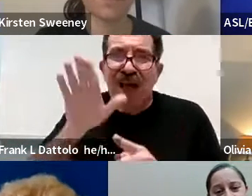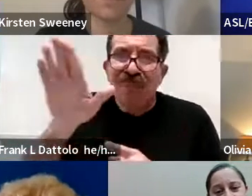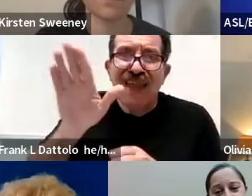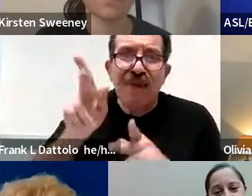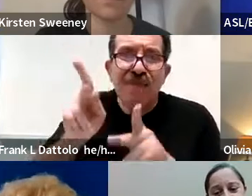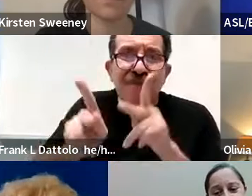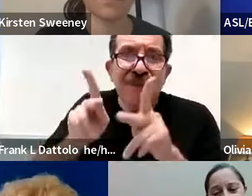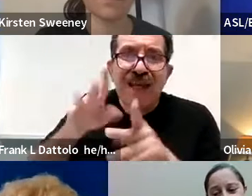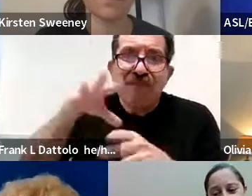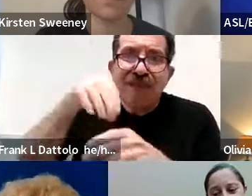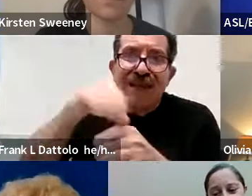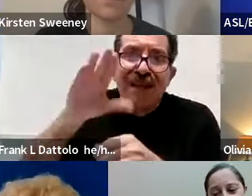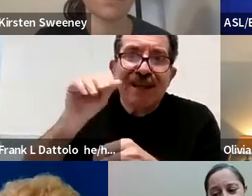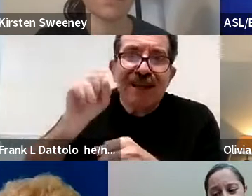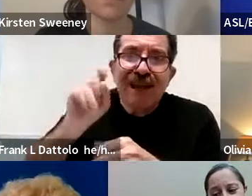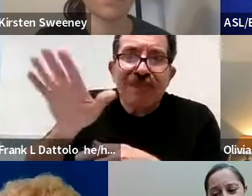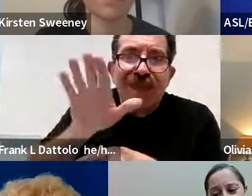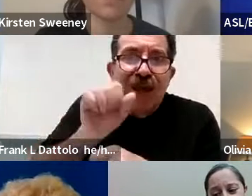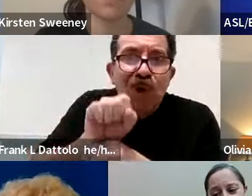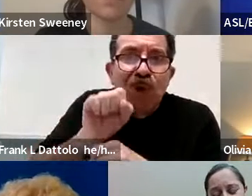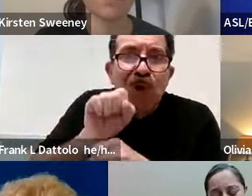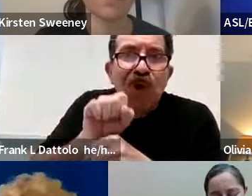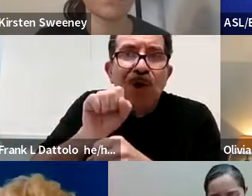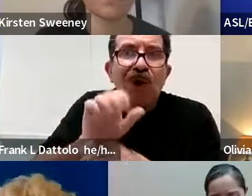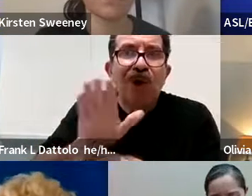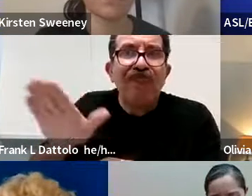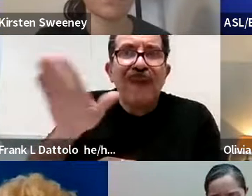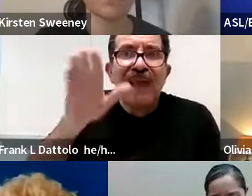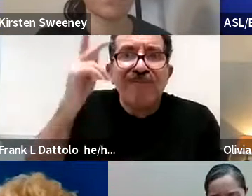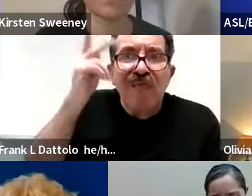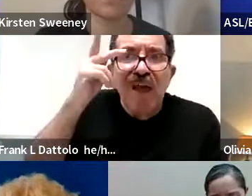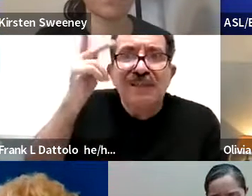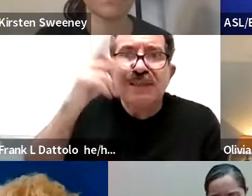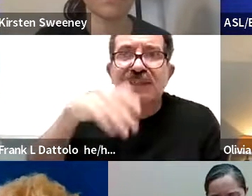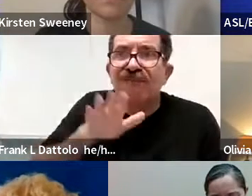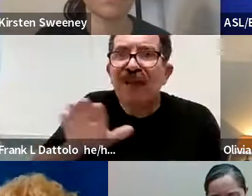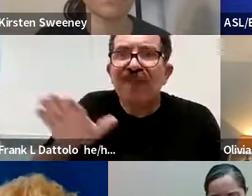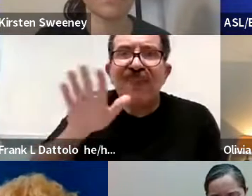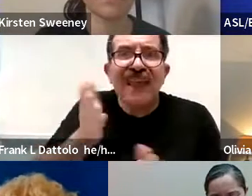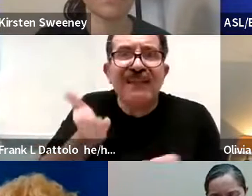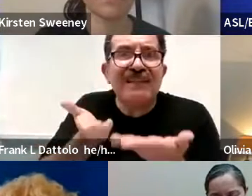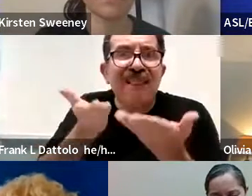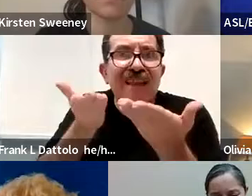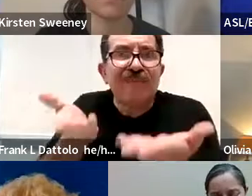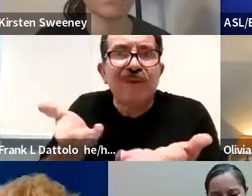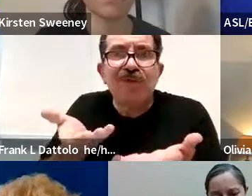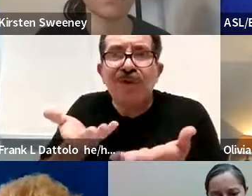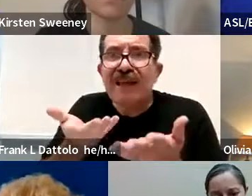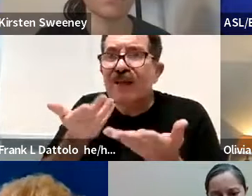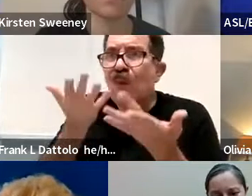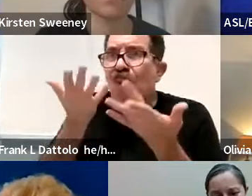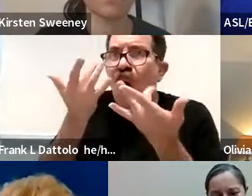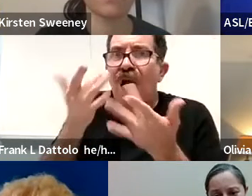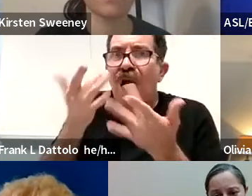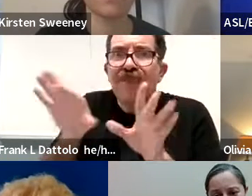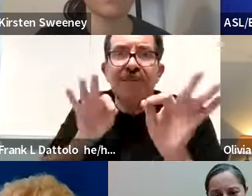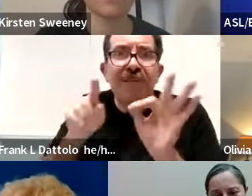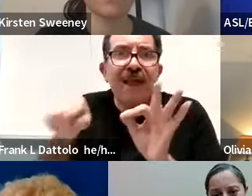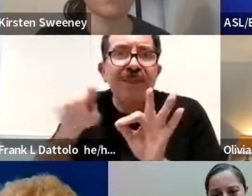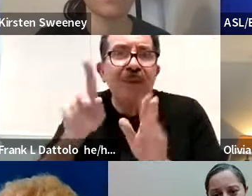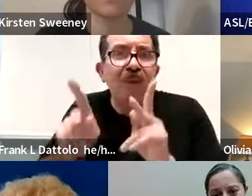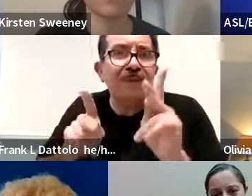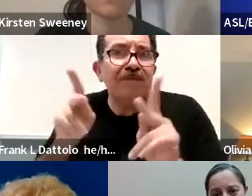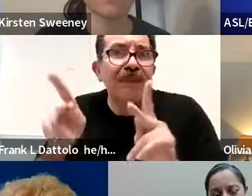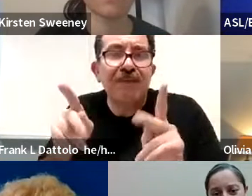Because, maybe that's because of my theater background. I want to see their work. I want, the philosophy, what